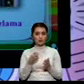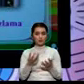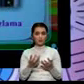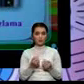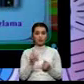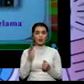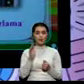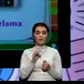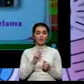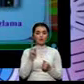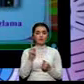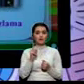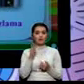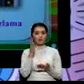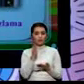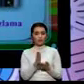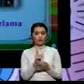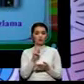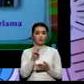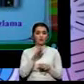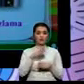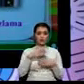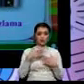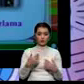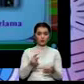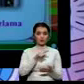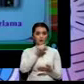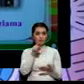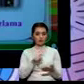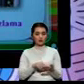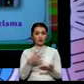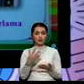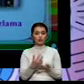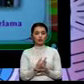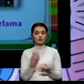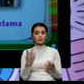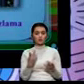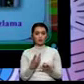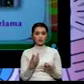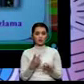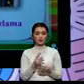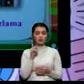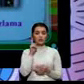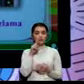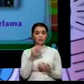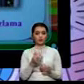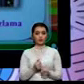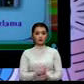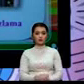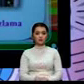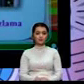va nimalar ma'lum, nimalar noma'lum va nimani topishimiz kerakligini ham bilib